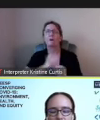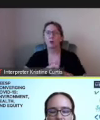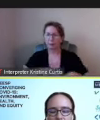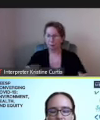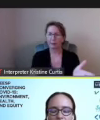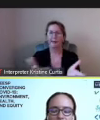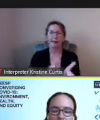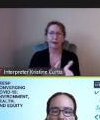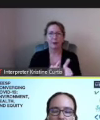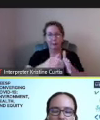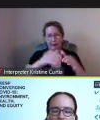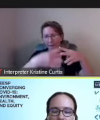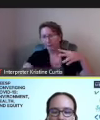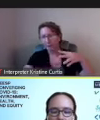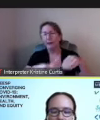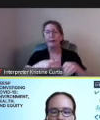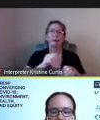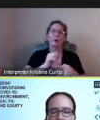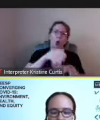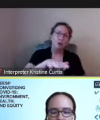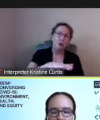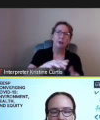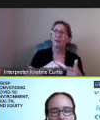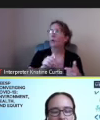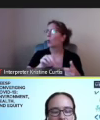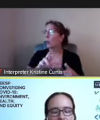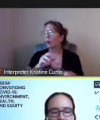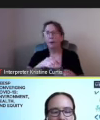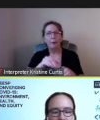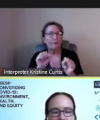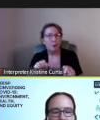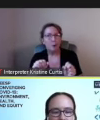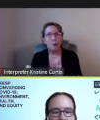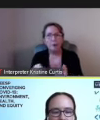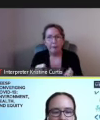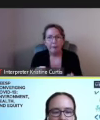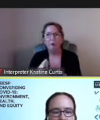ocean in LA or in other places that might be a river or a creek. Next slide.